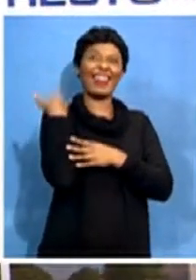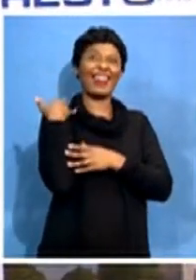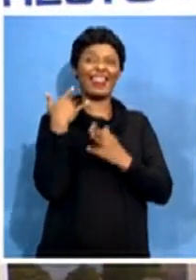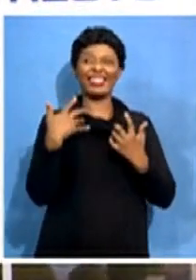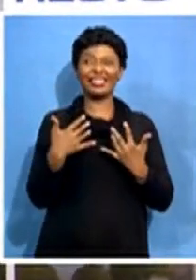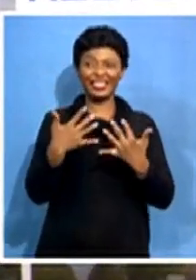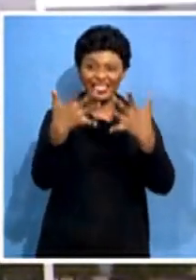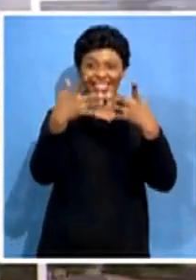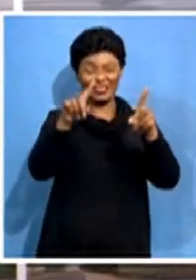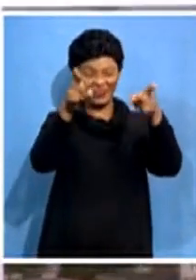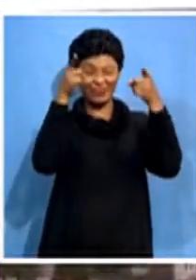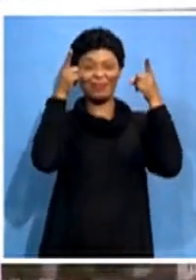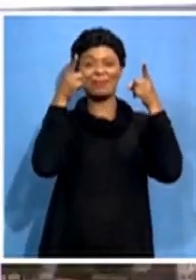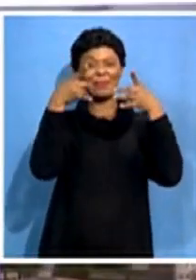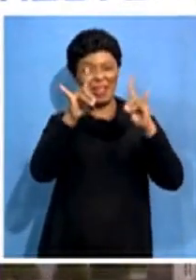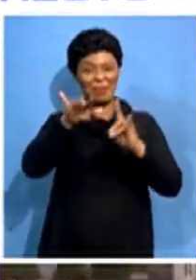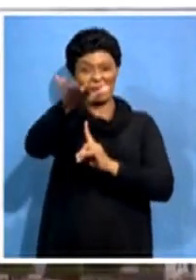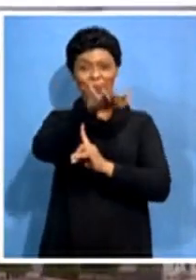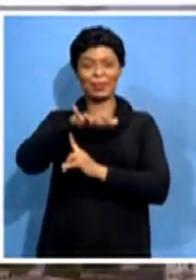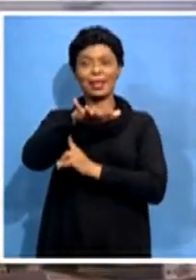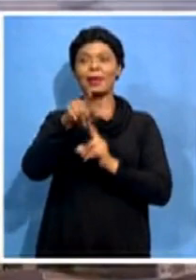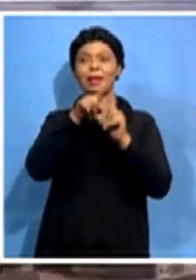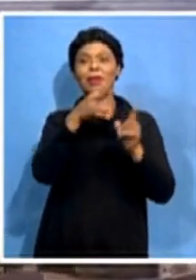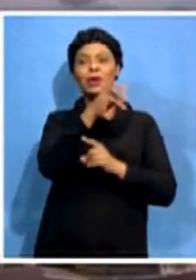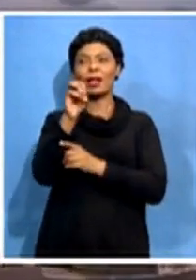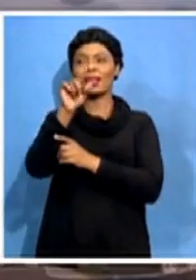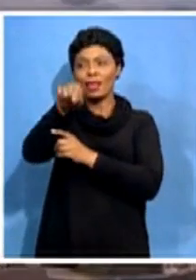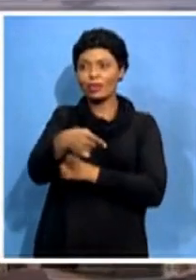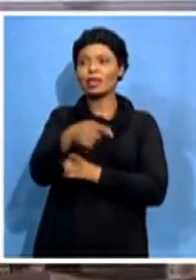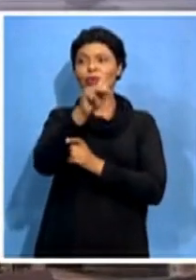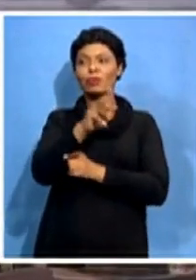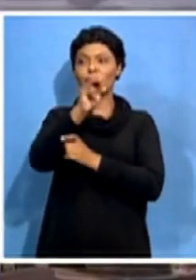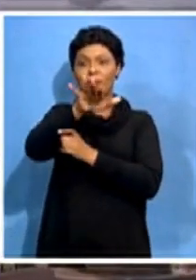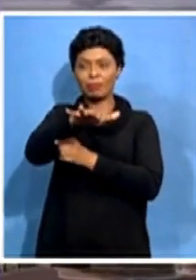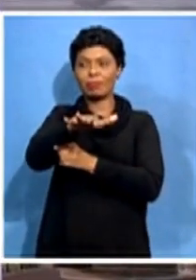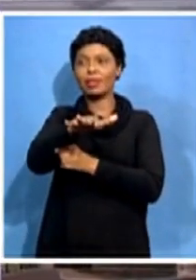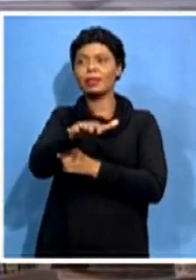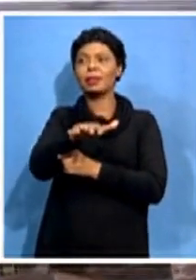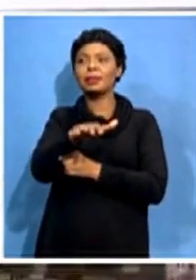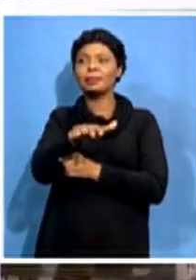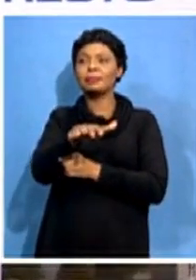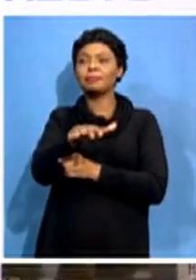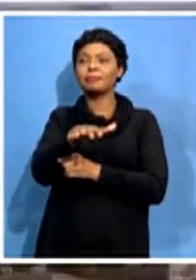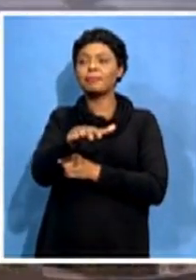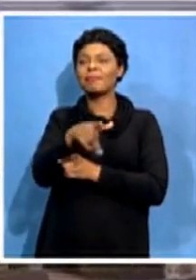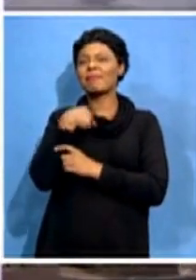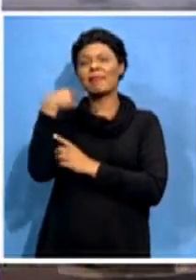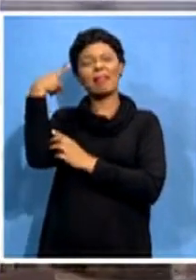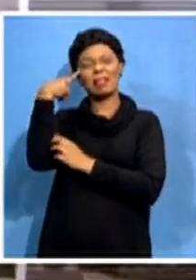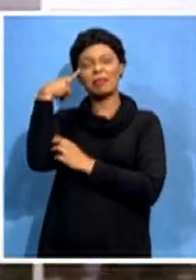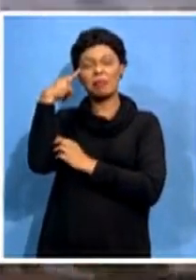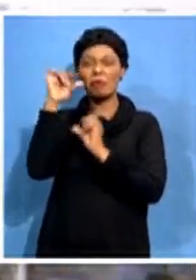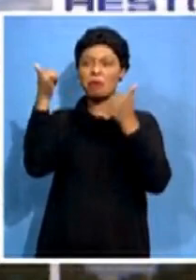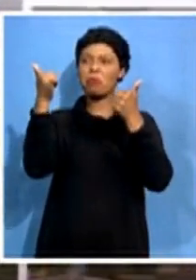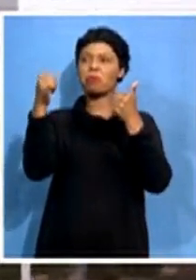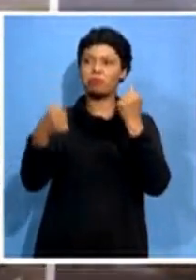200,000 cubic meters of earthworks. We have some major retaining walls which are up. And I think it's a great tribute to TASES and Kocha working together